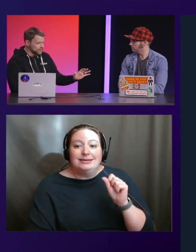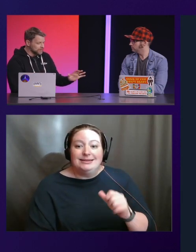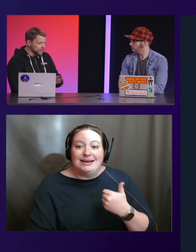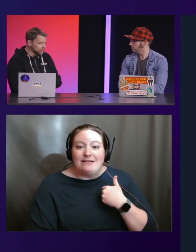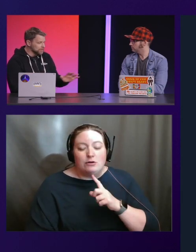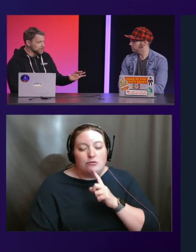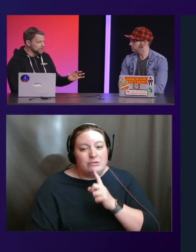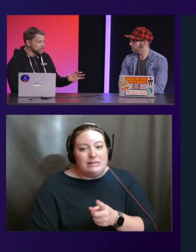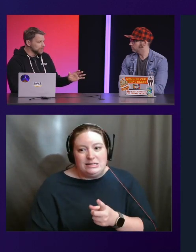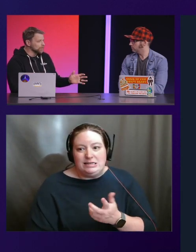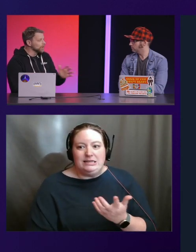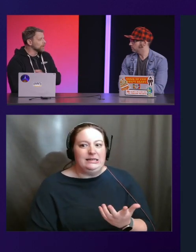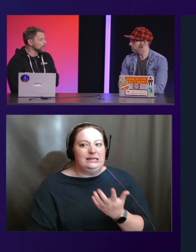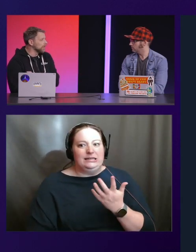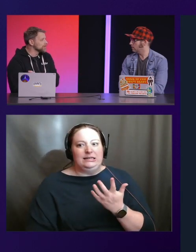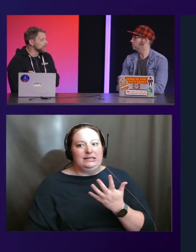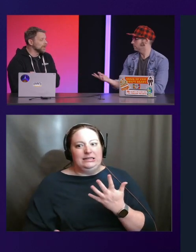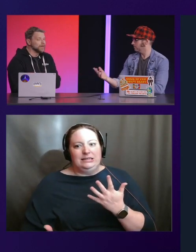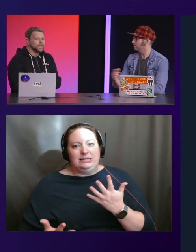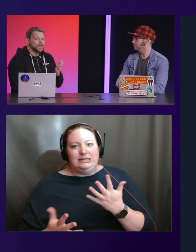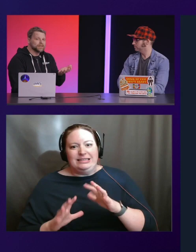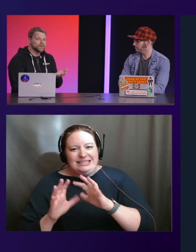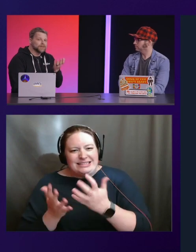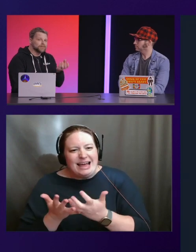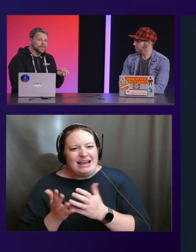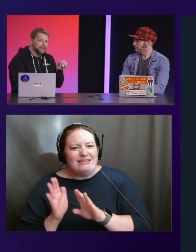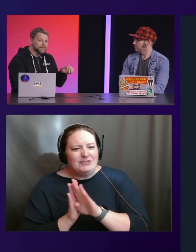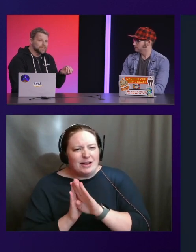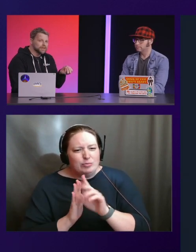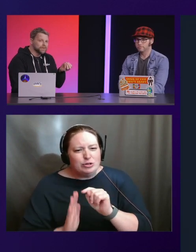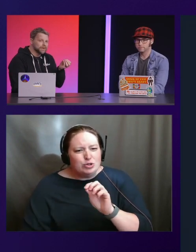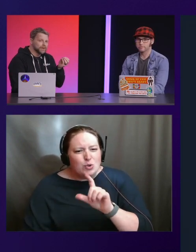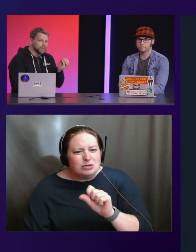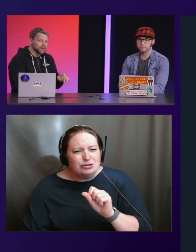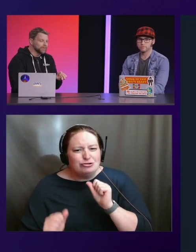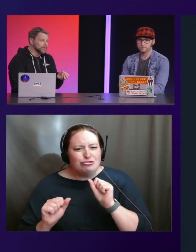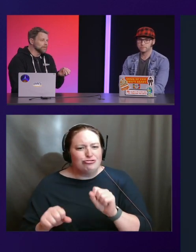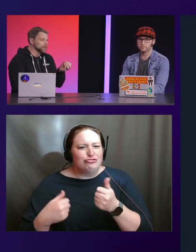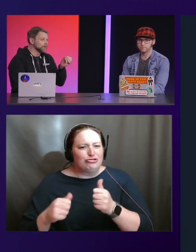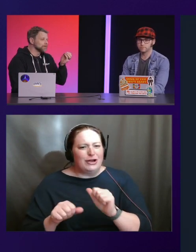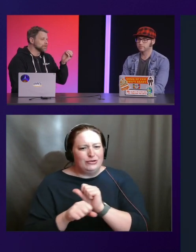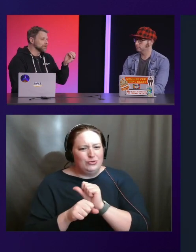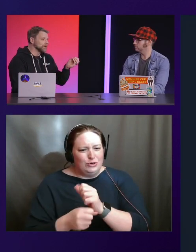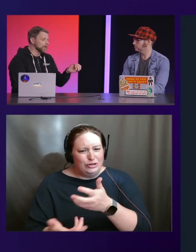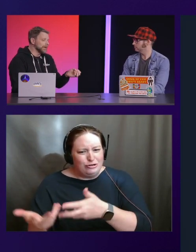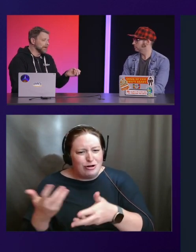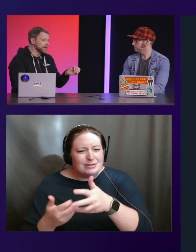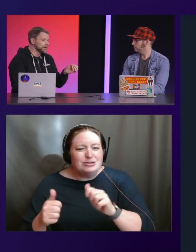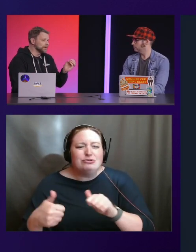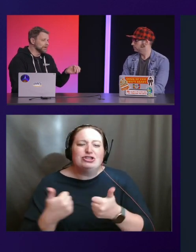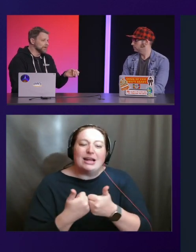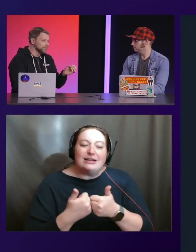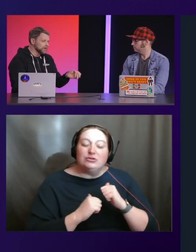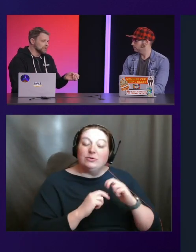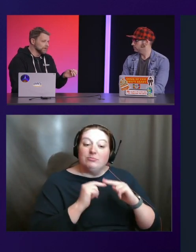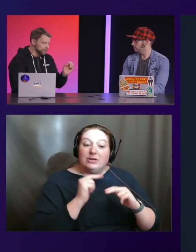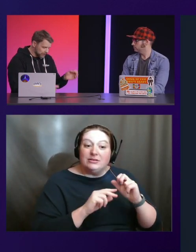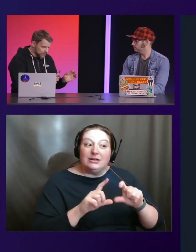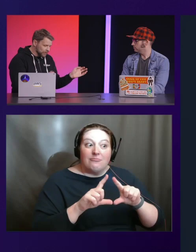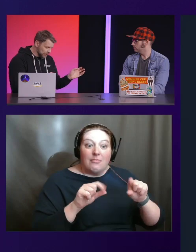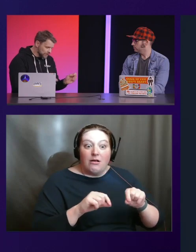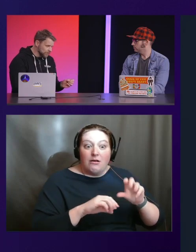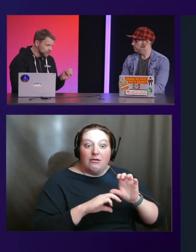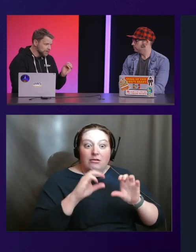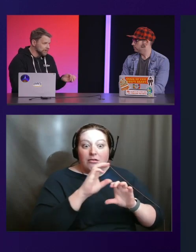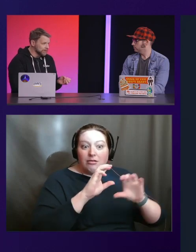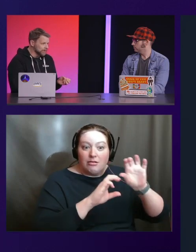of developer tools that you're trying to work across, right? And so there's some challenges with a building block approach or a building